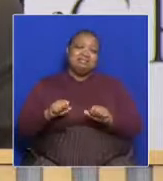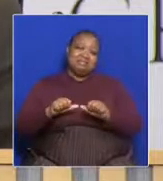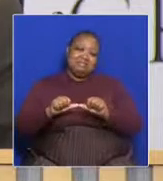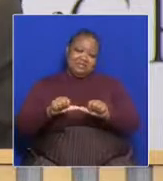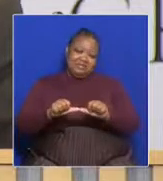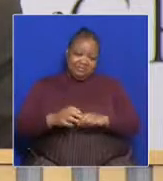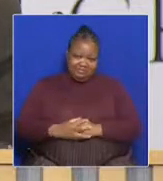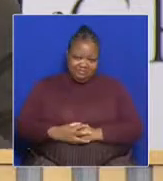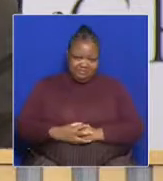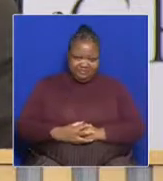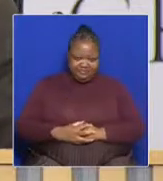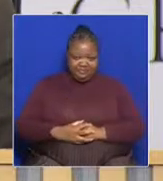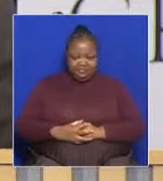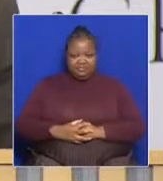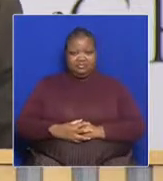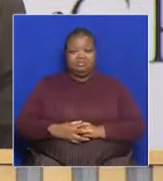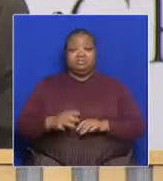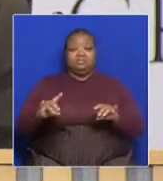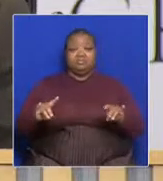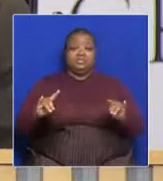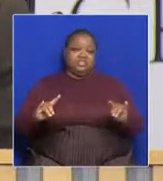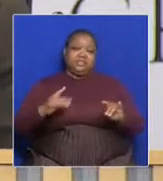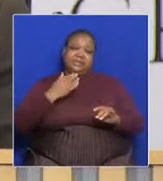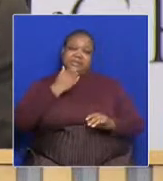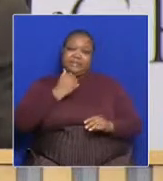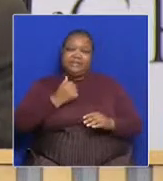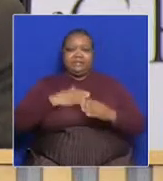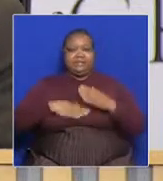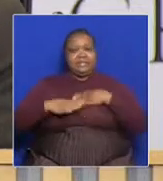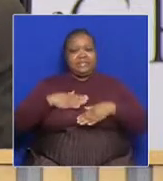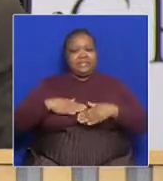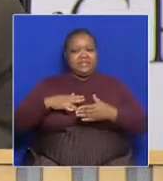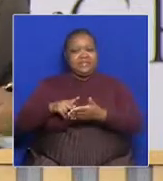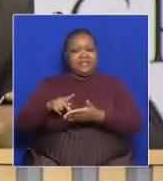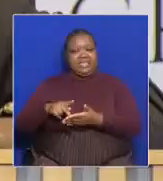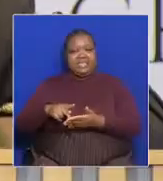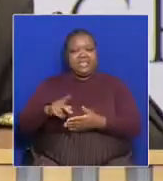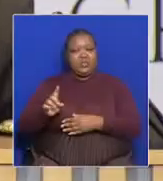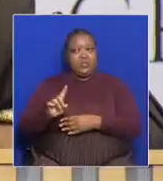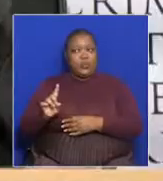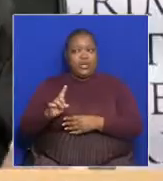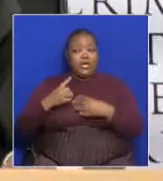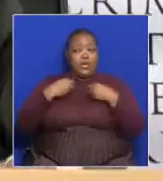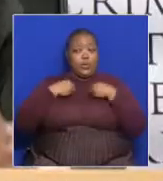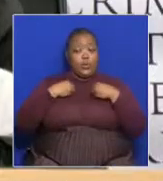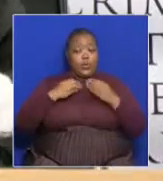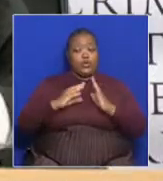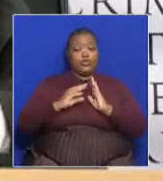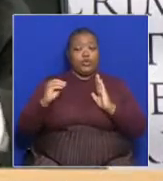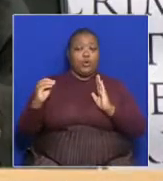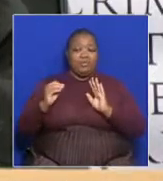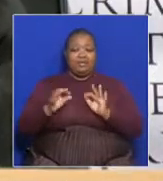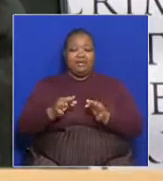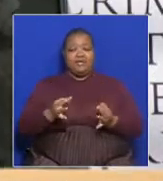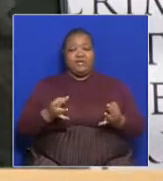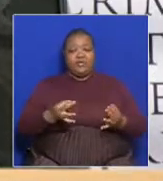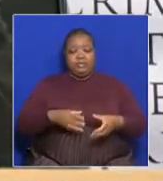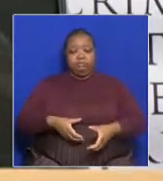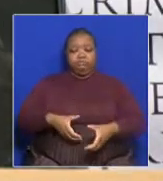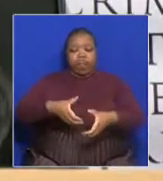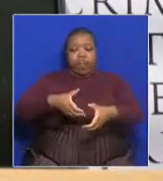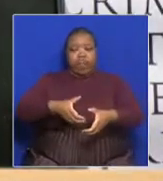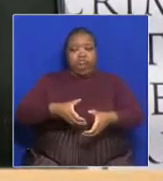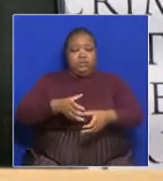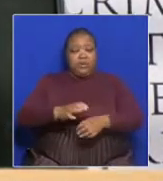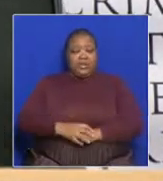Chair, if you'll bear with me, I'm not sure what page it is. I'm looking at my own copy here. This file is voluminous. I'm not sure. Just tell me leaf